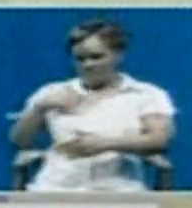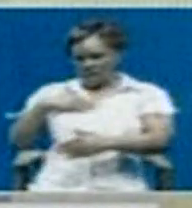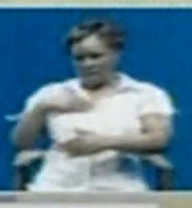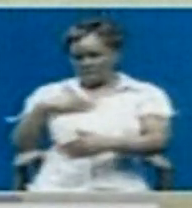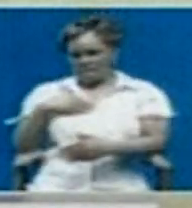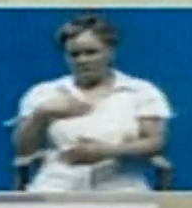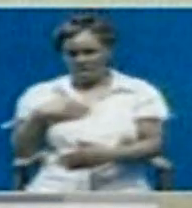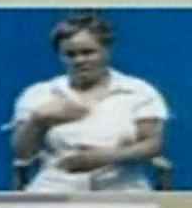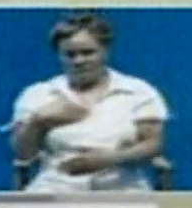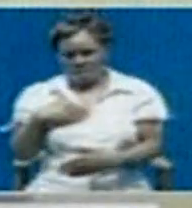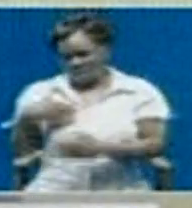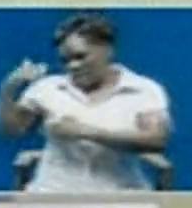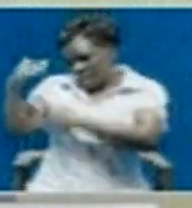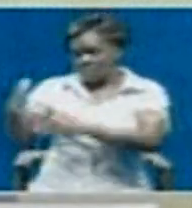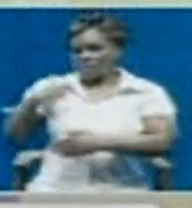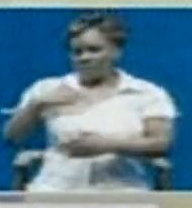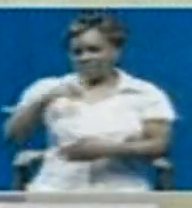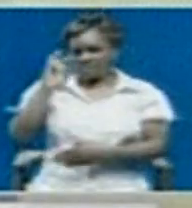made.